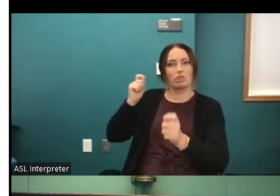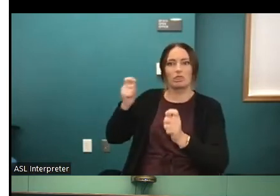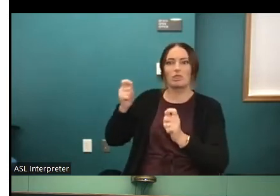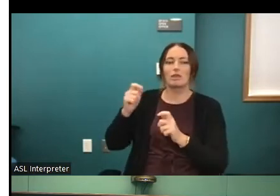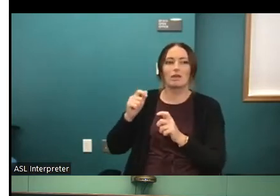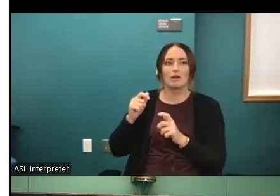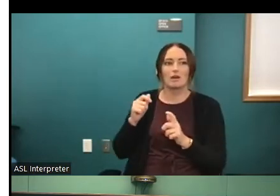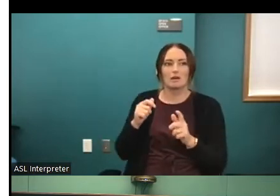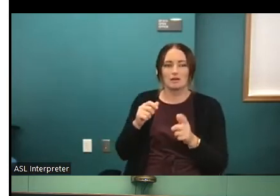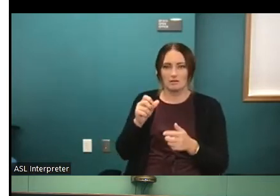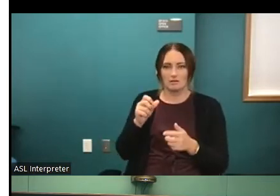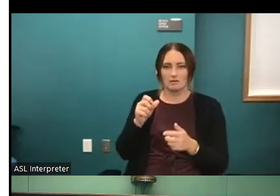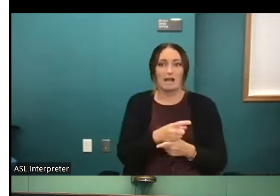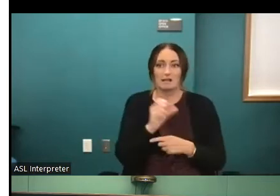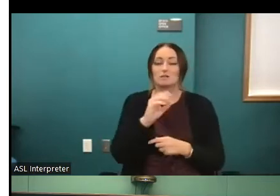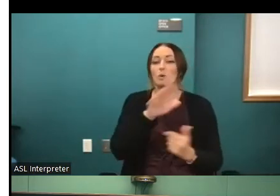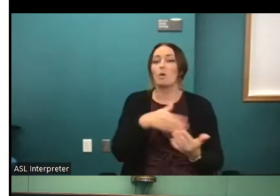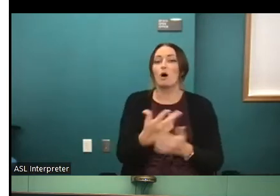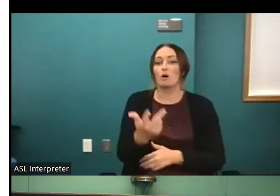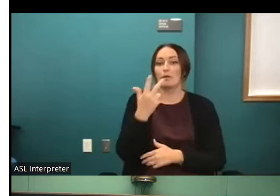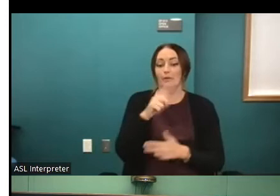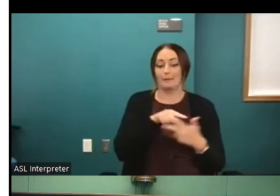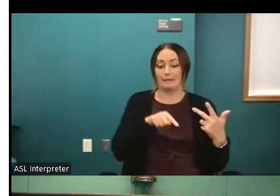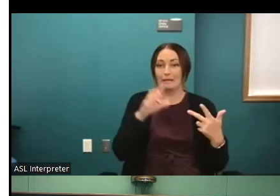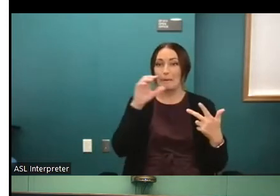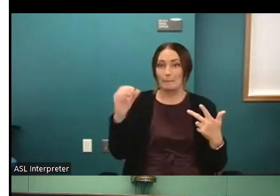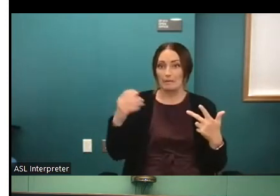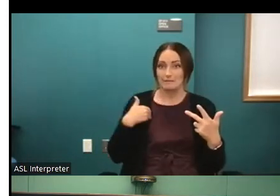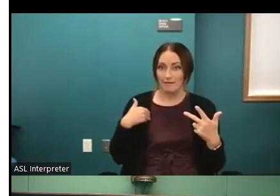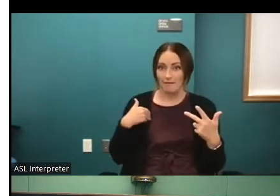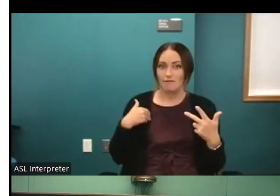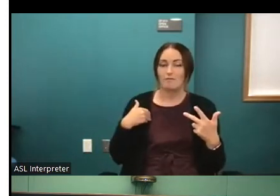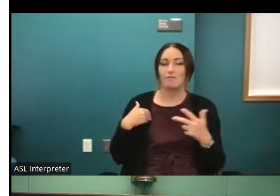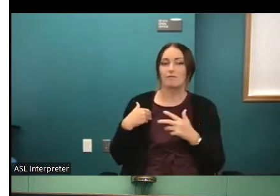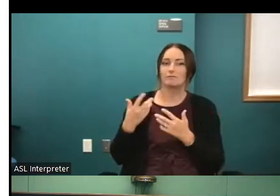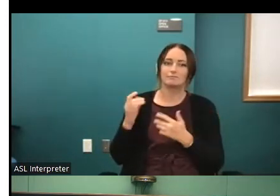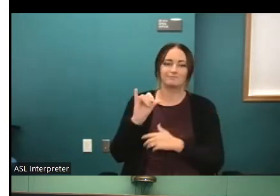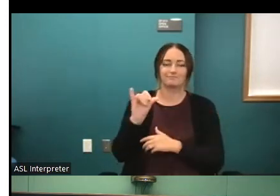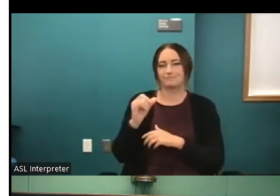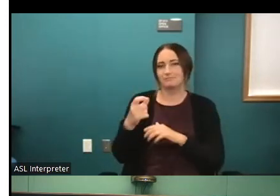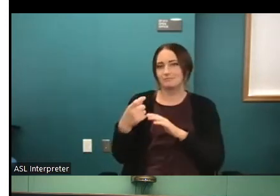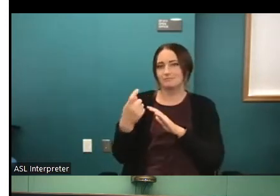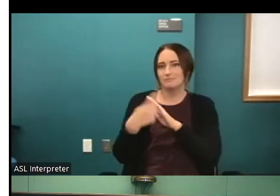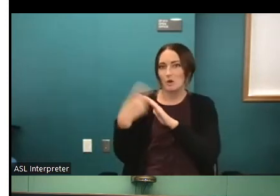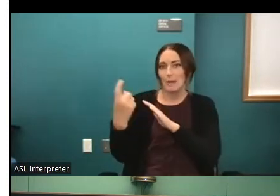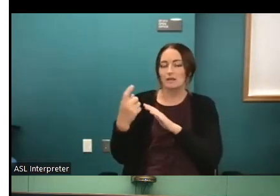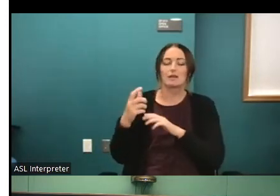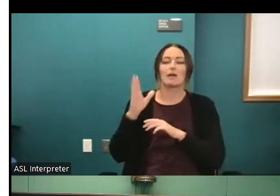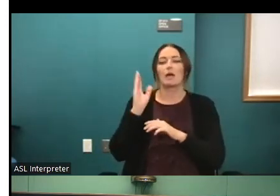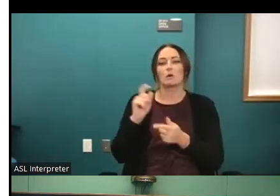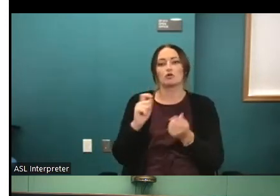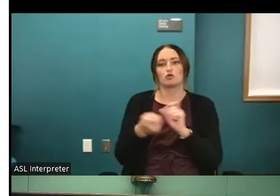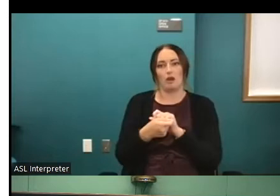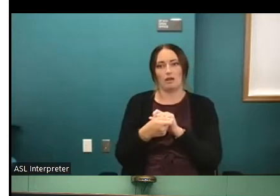so behind them, right? yeah, so all three companies have like an automatic where it changes what it